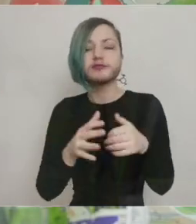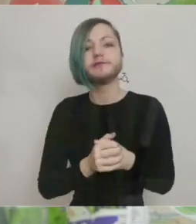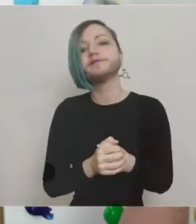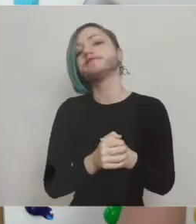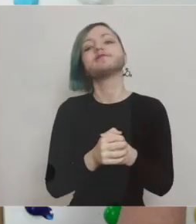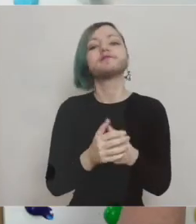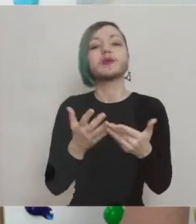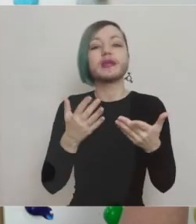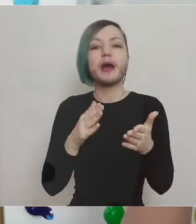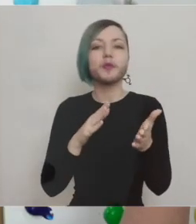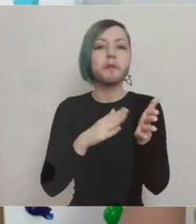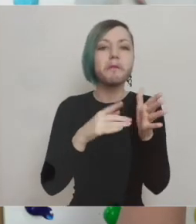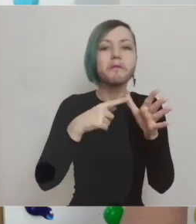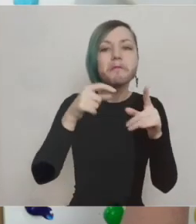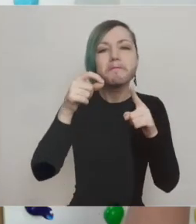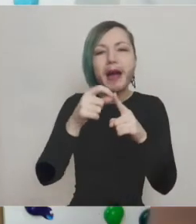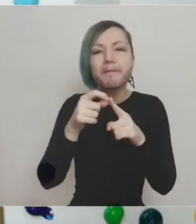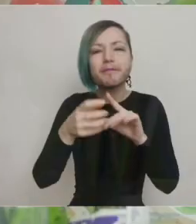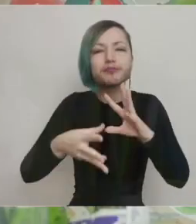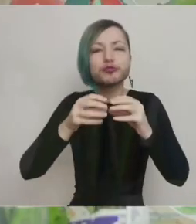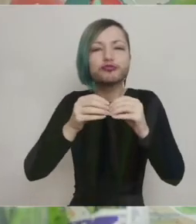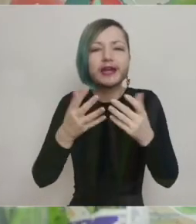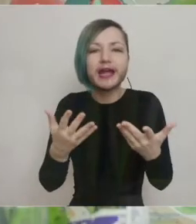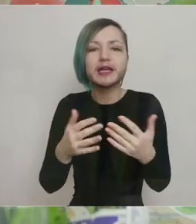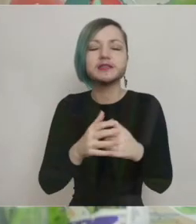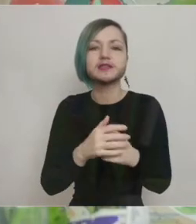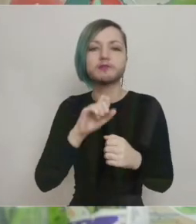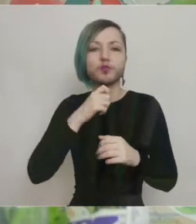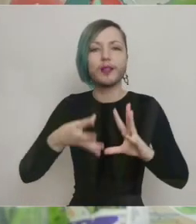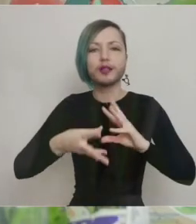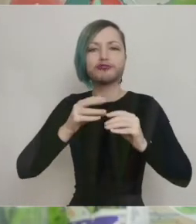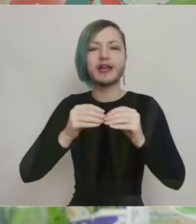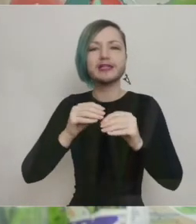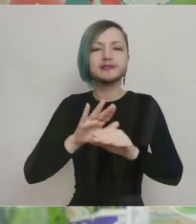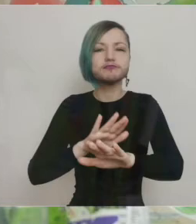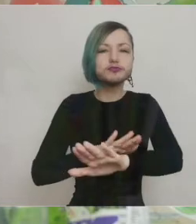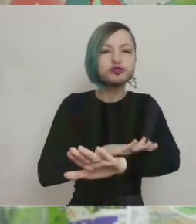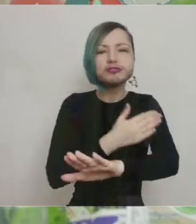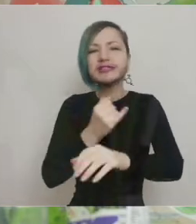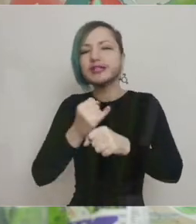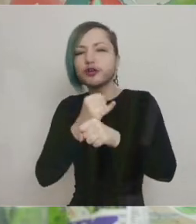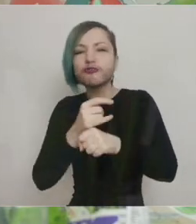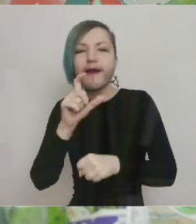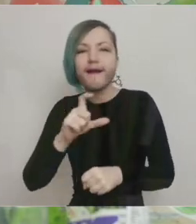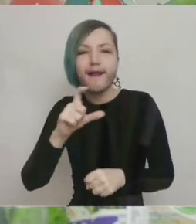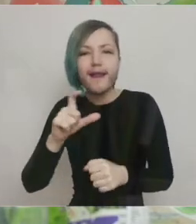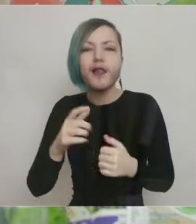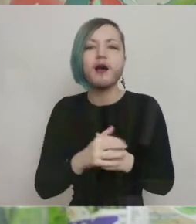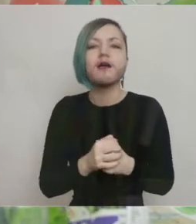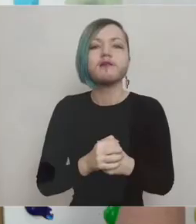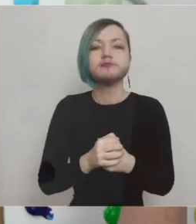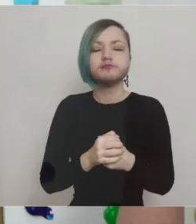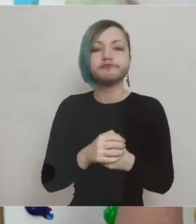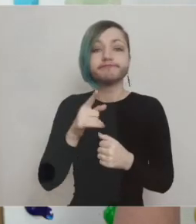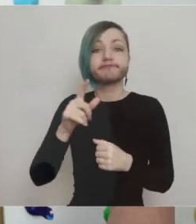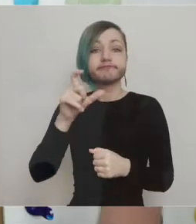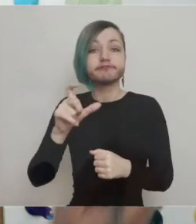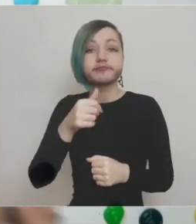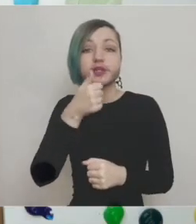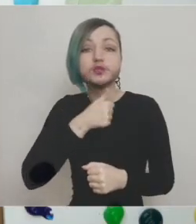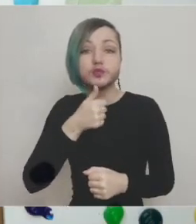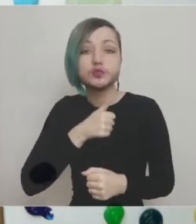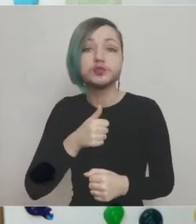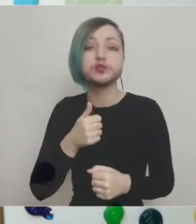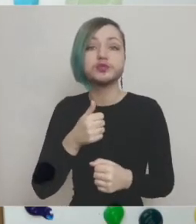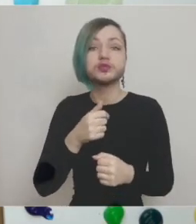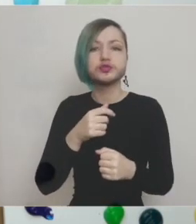things out, I'll mix up kind of a greeny gray, and I'll use that to kind of